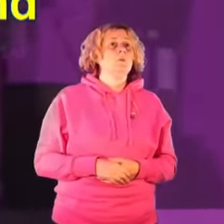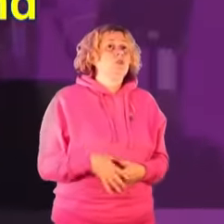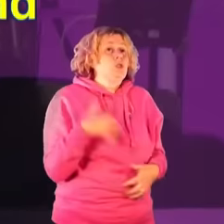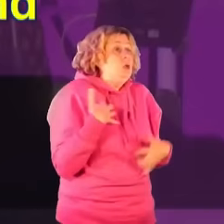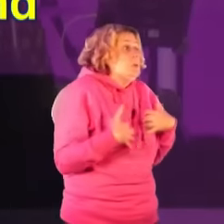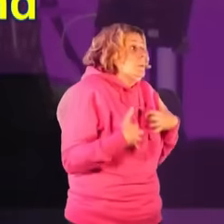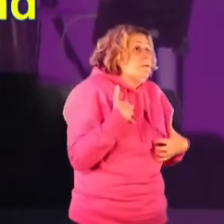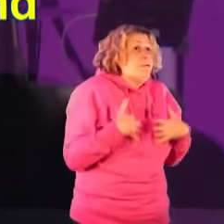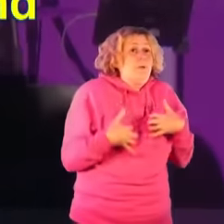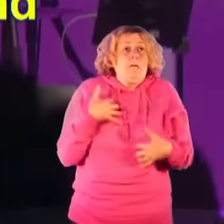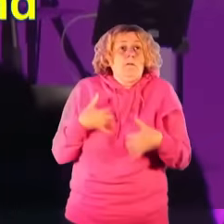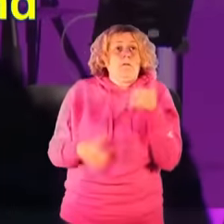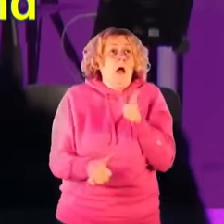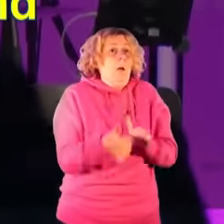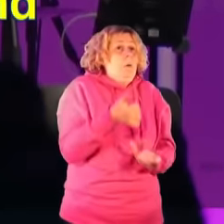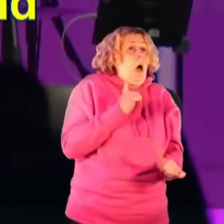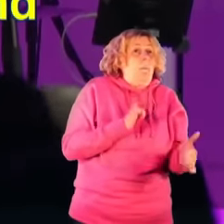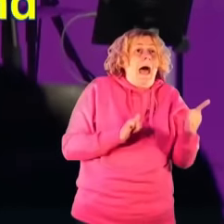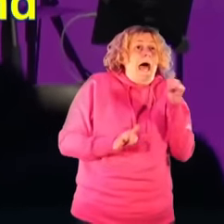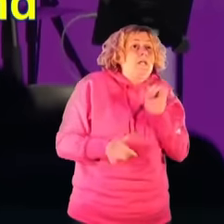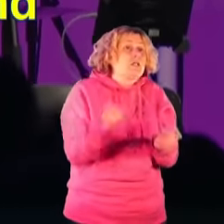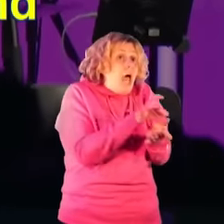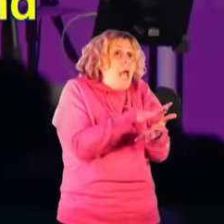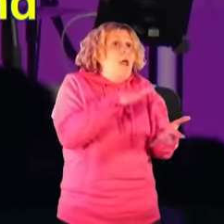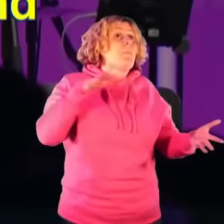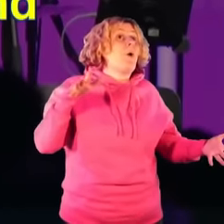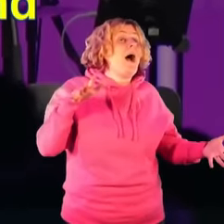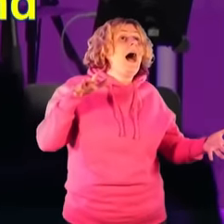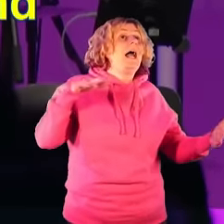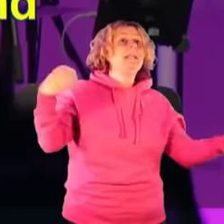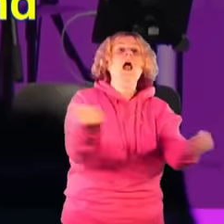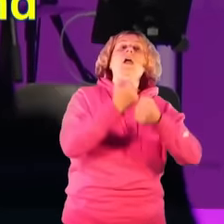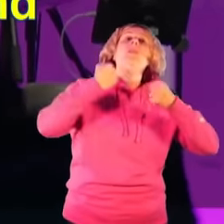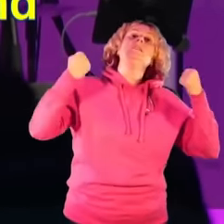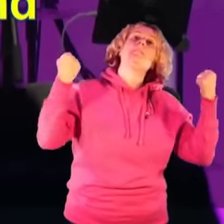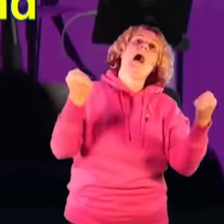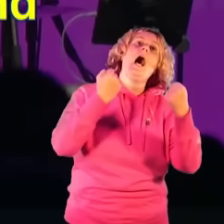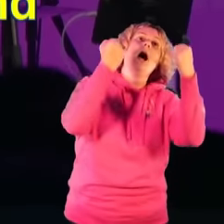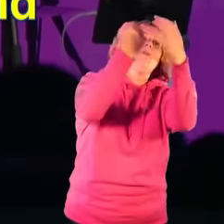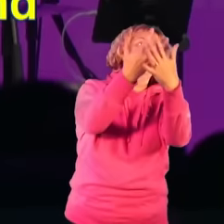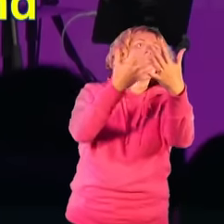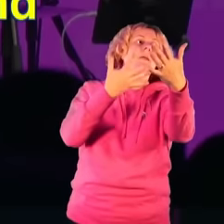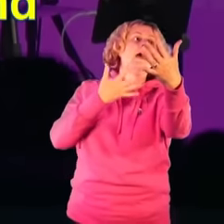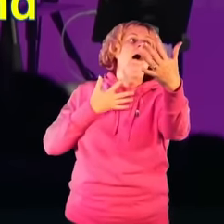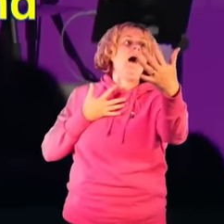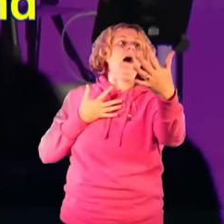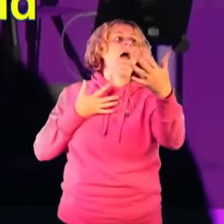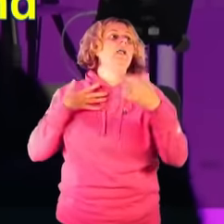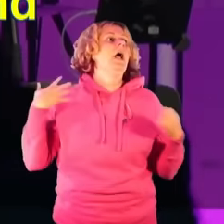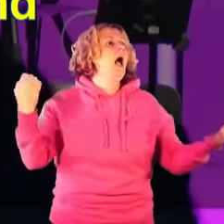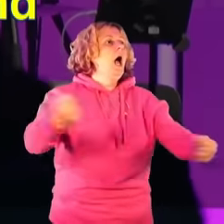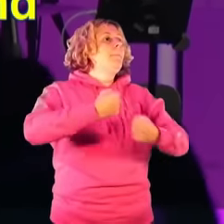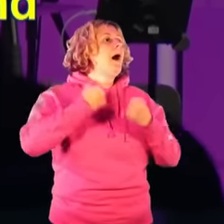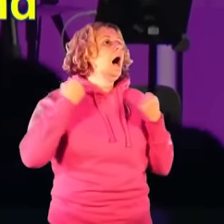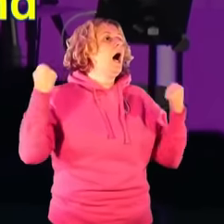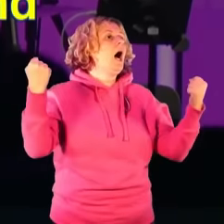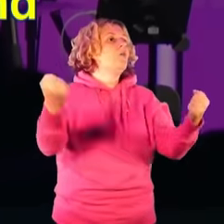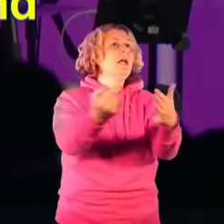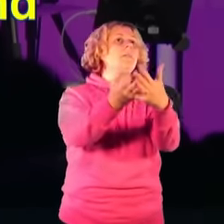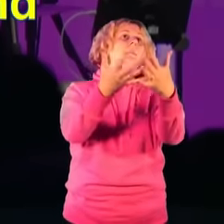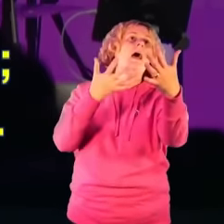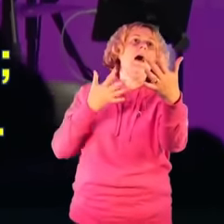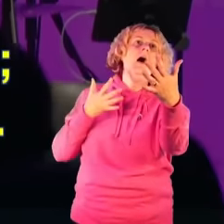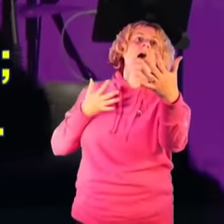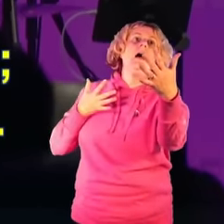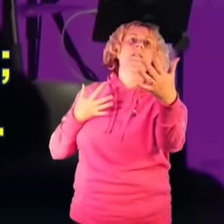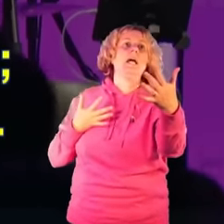Lamb. Would you be free from your passion and pride? This power in the blood, power